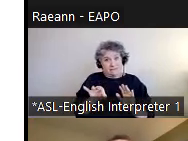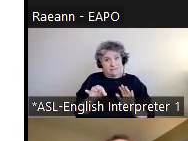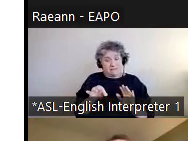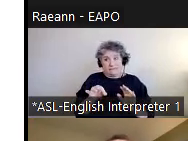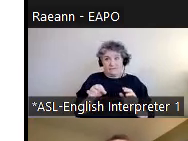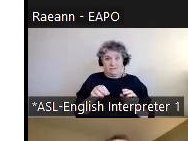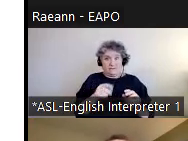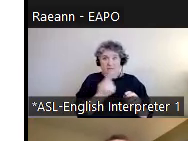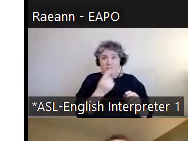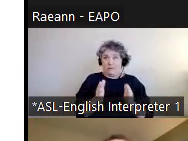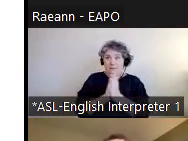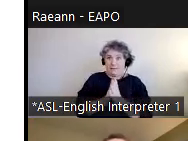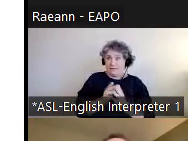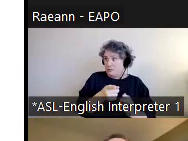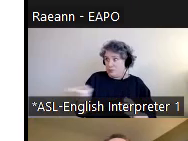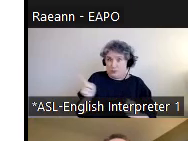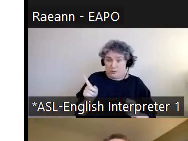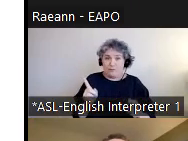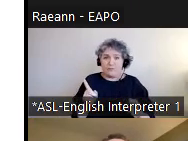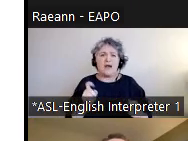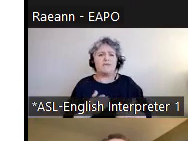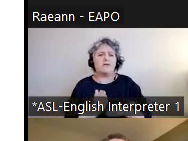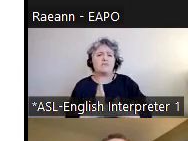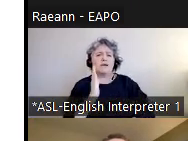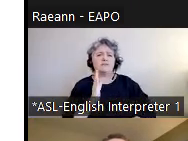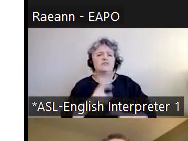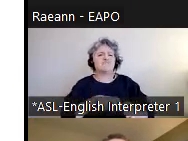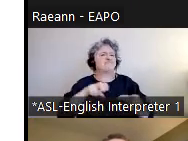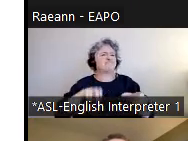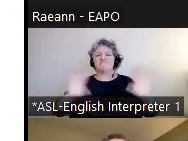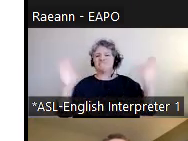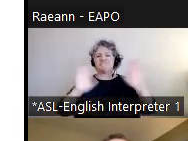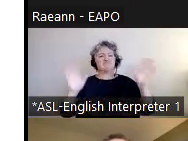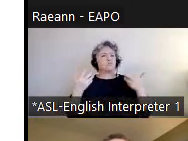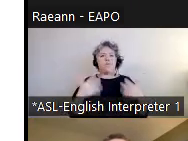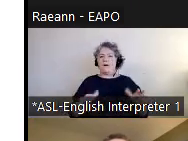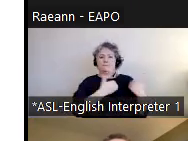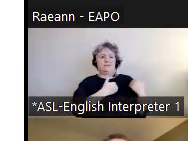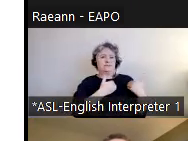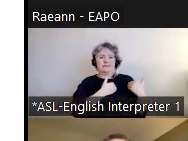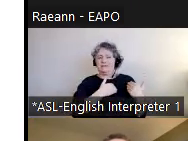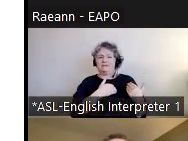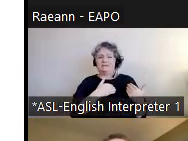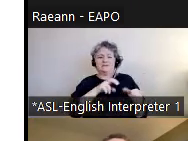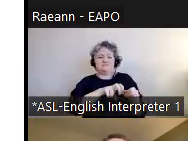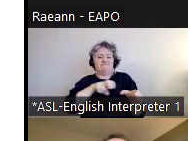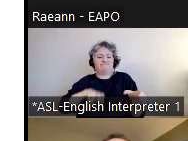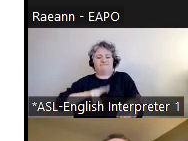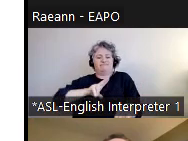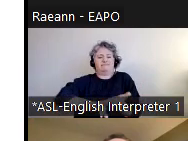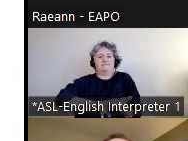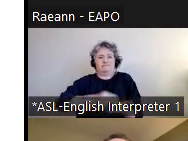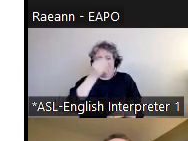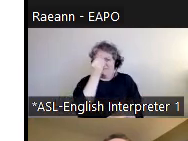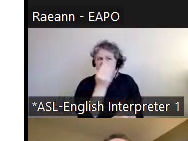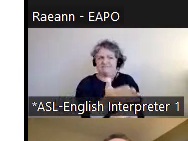the right to resign, right? And you can do that in writing and step down from the position. So if it does get too much for you, you don't have to